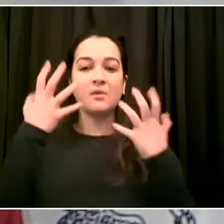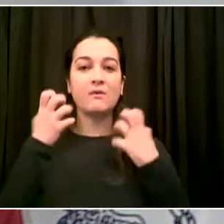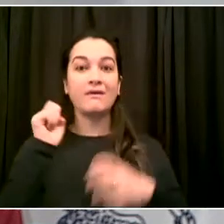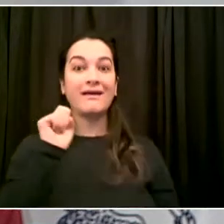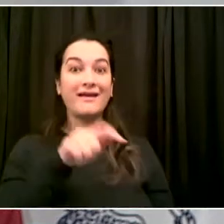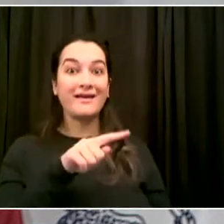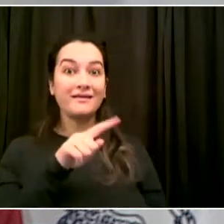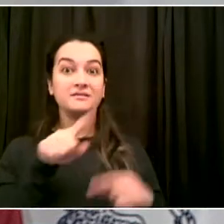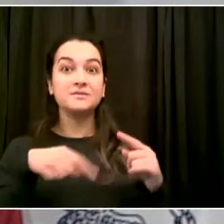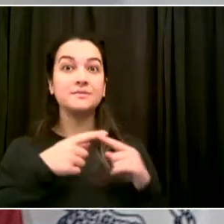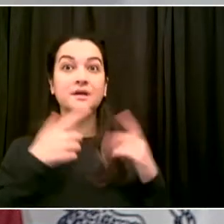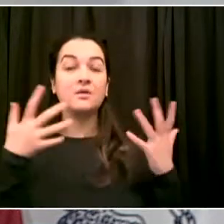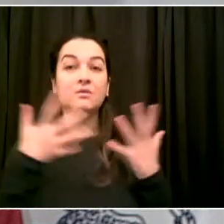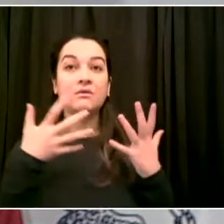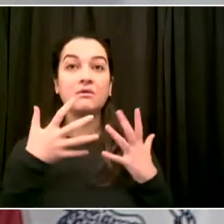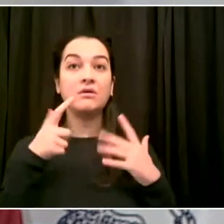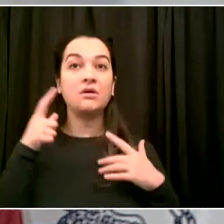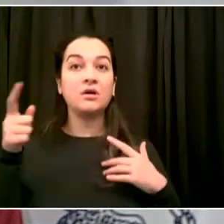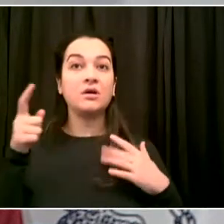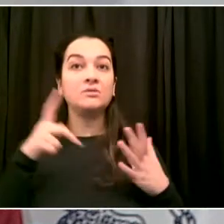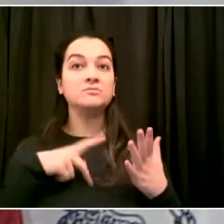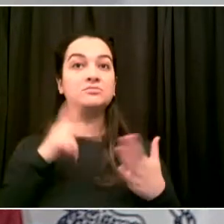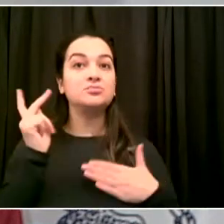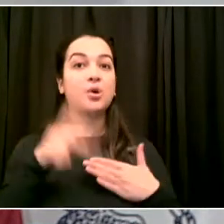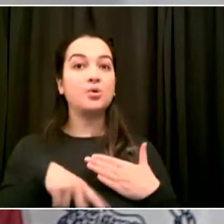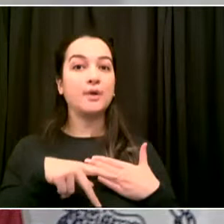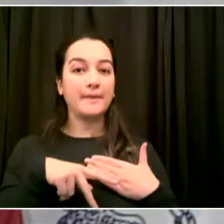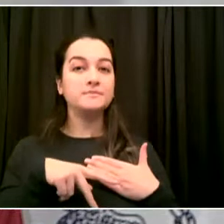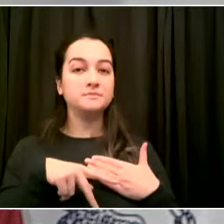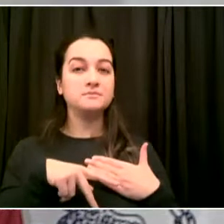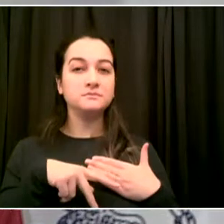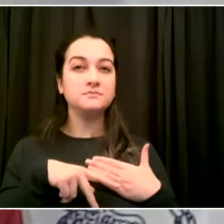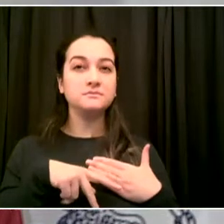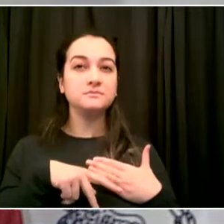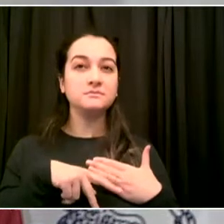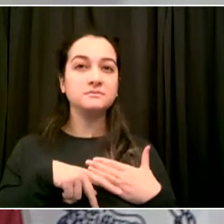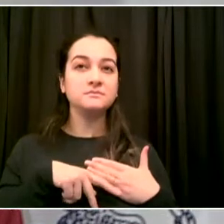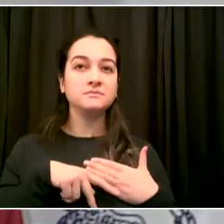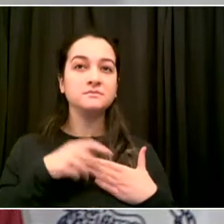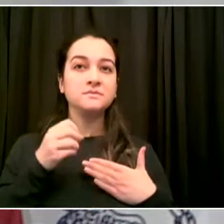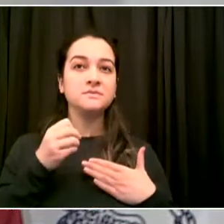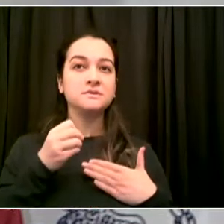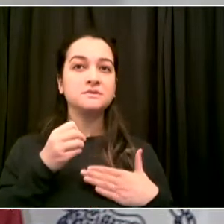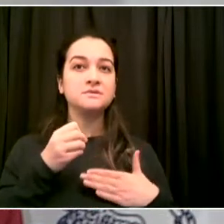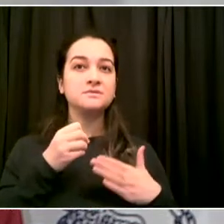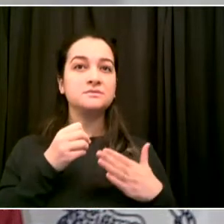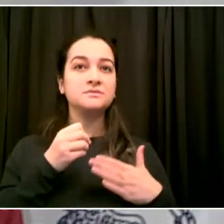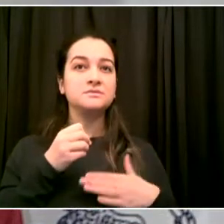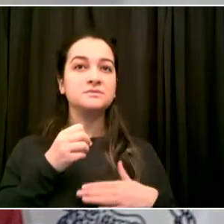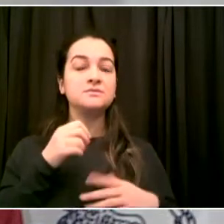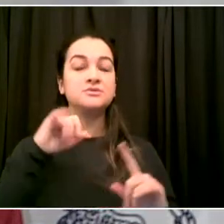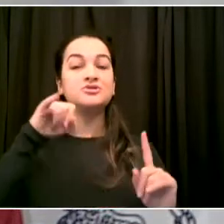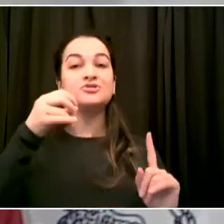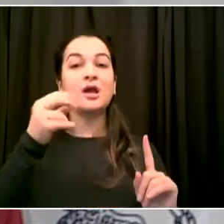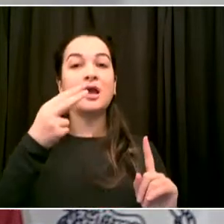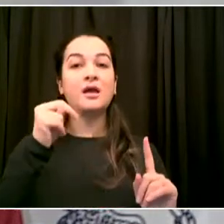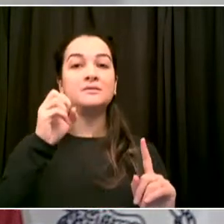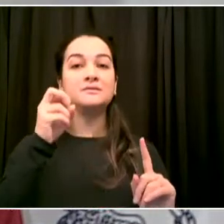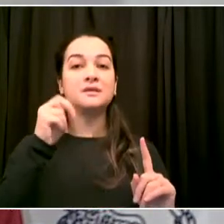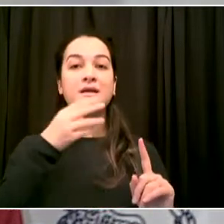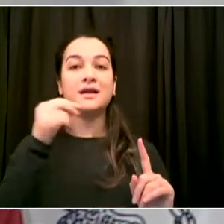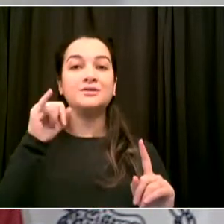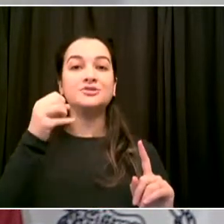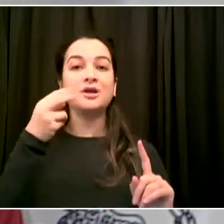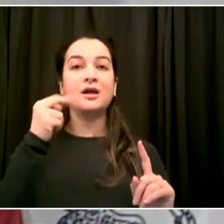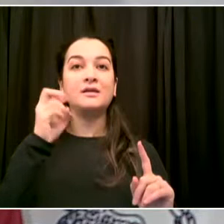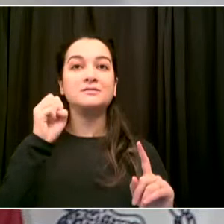if Johnson & Johnson vaccine is authorized for homebound seniors. Just given that review is this